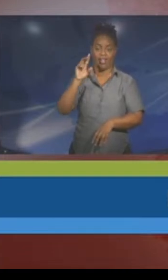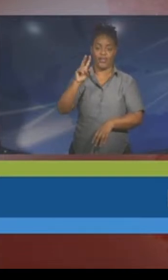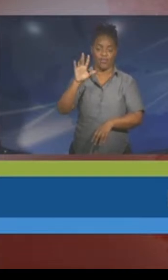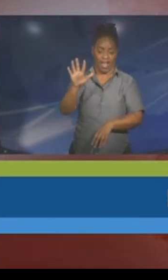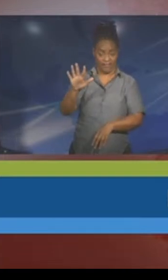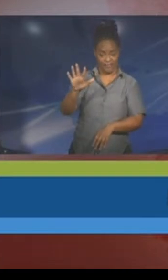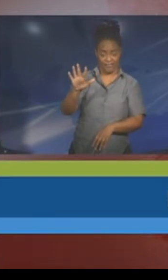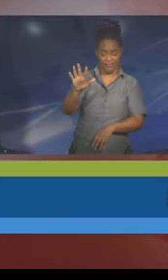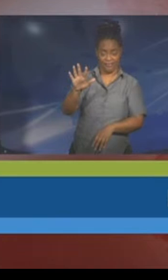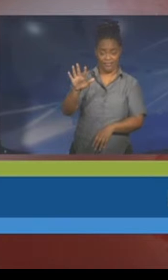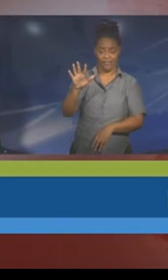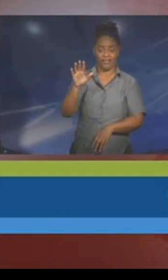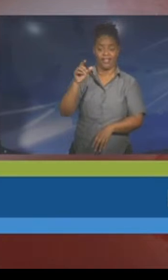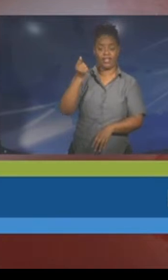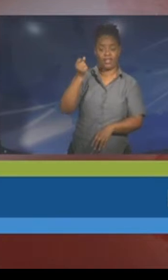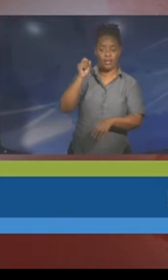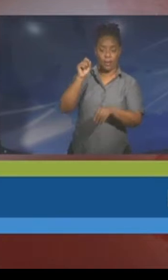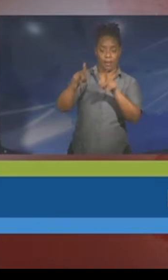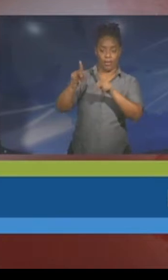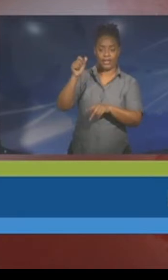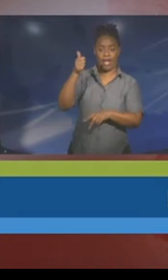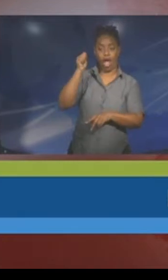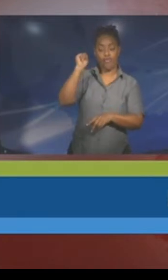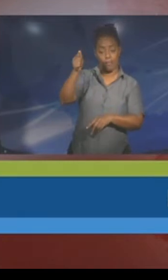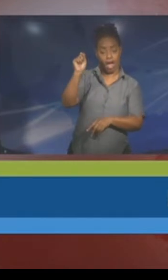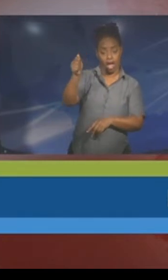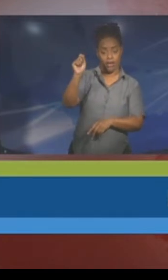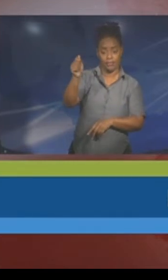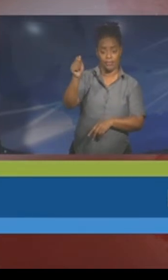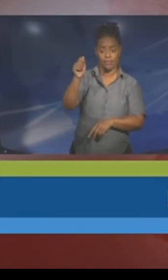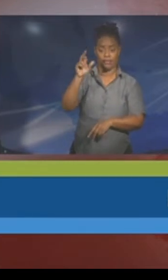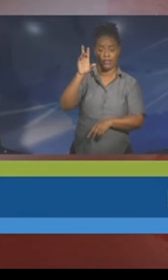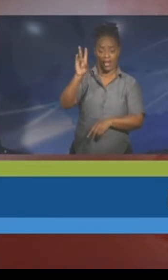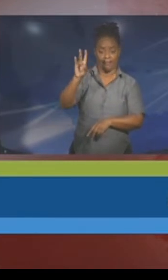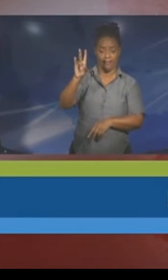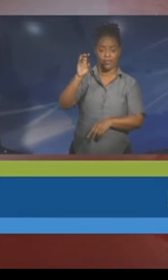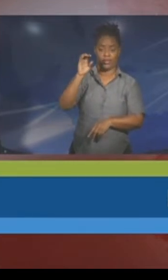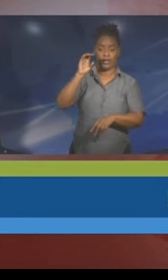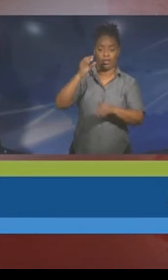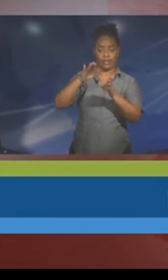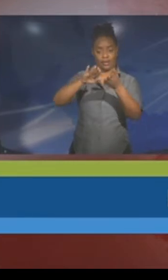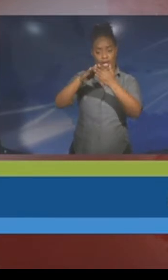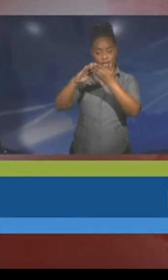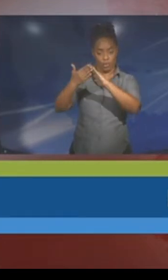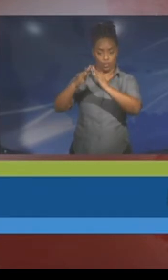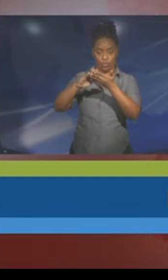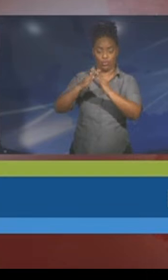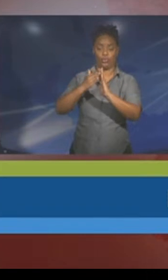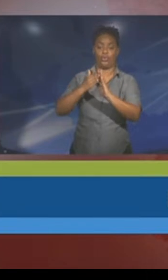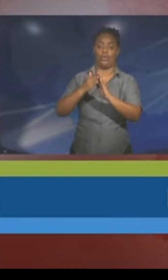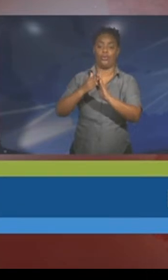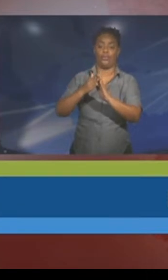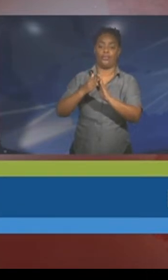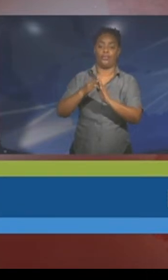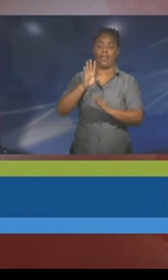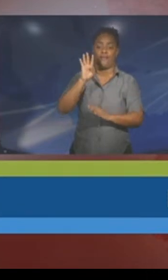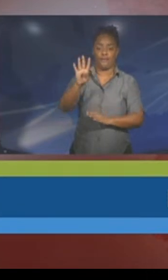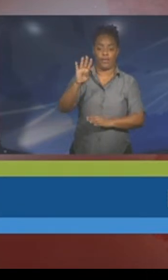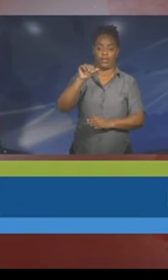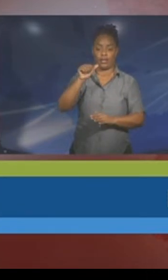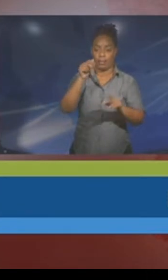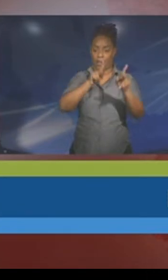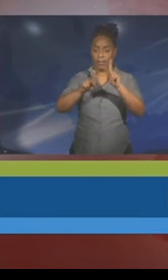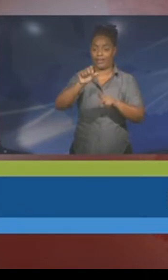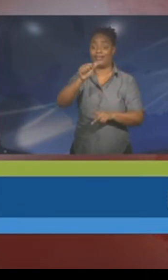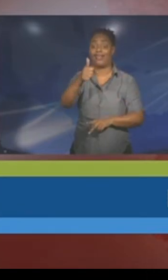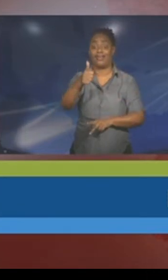There are 11 persons at the Arima General Hospital, 7 at the Scarborough Regional Hospital, Fort King George, and 4 persons at the Scarborough